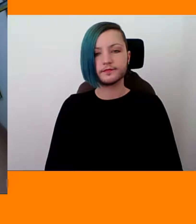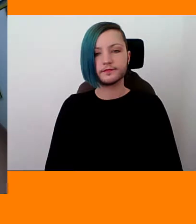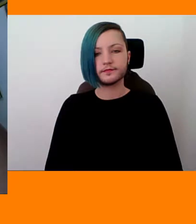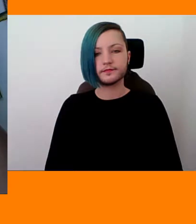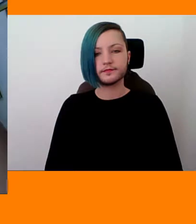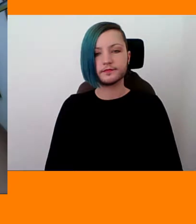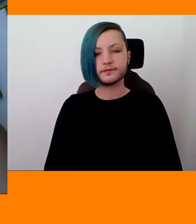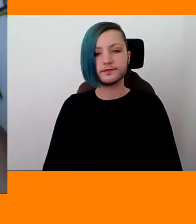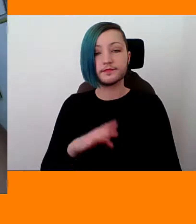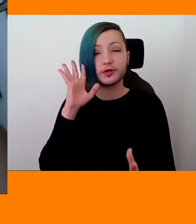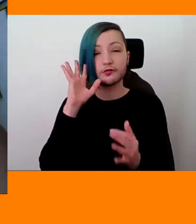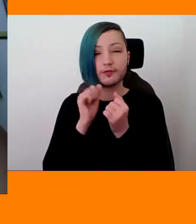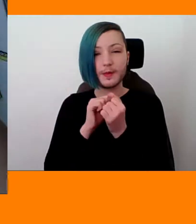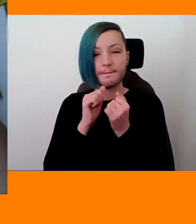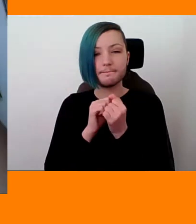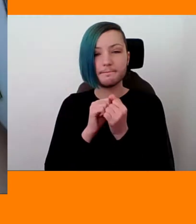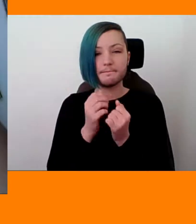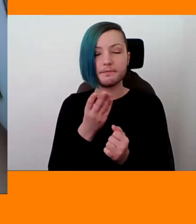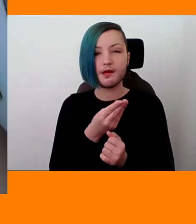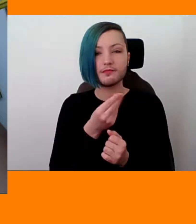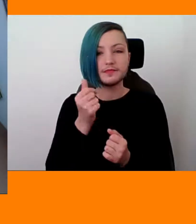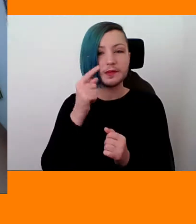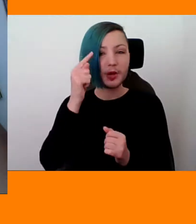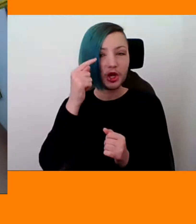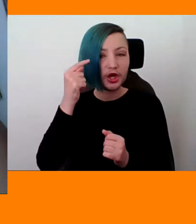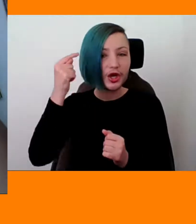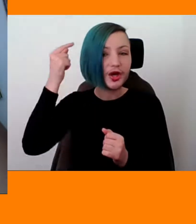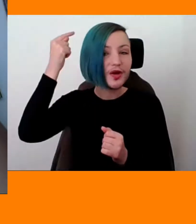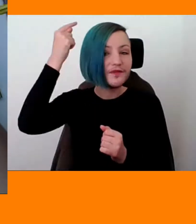Don't forget to curve some of your strokes up.